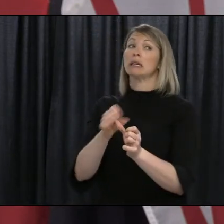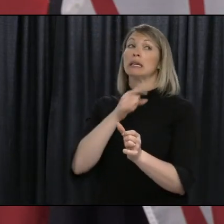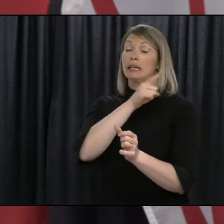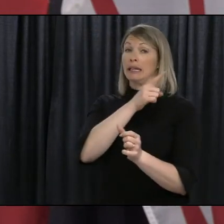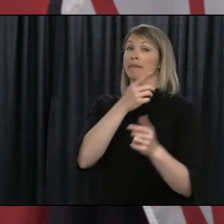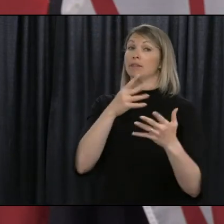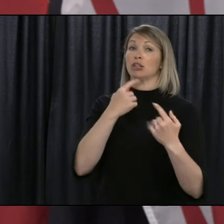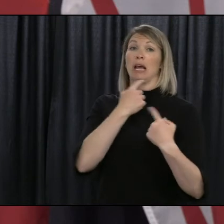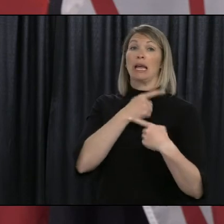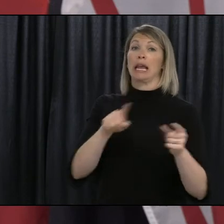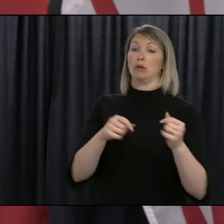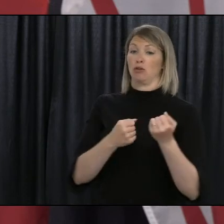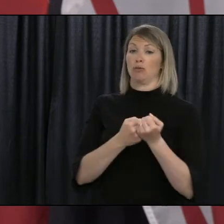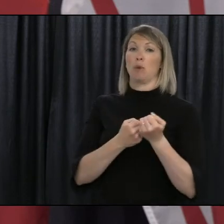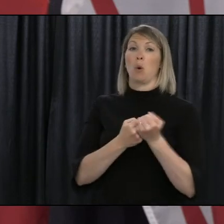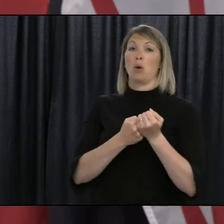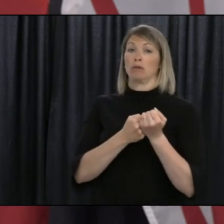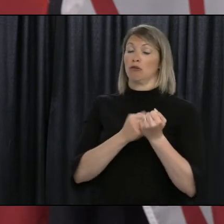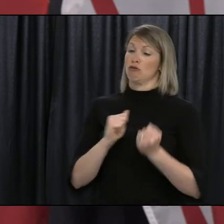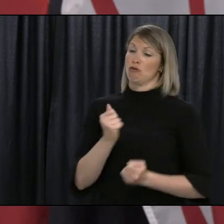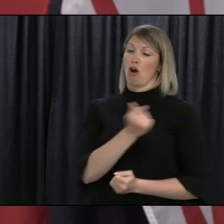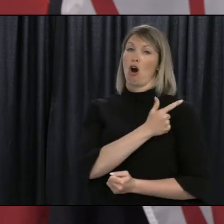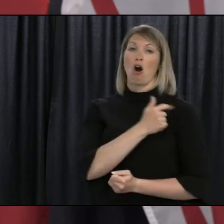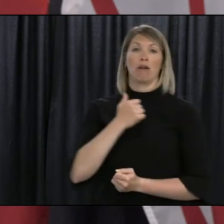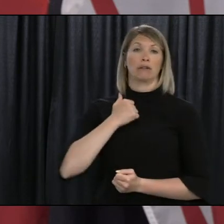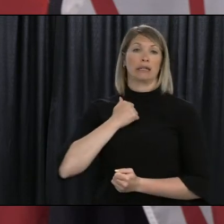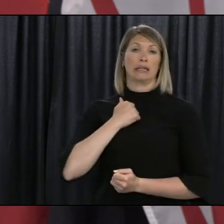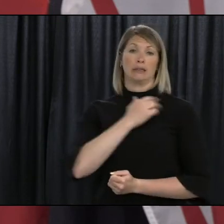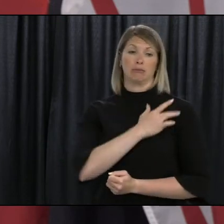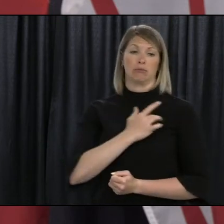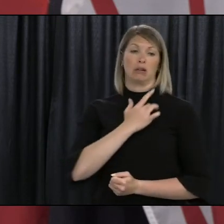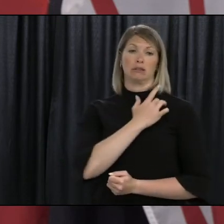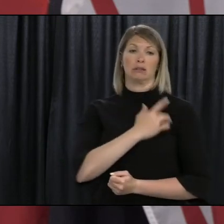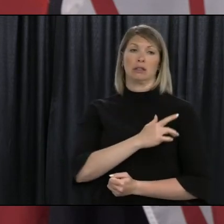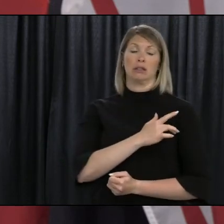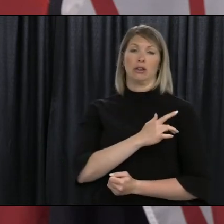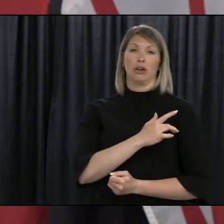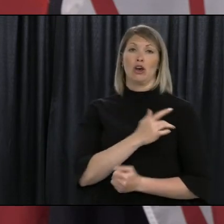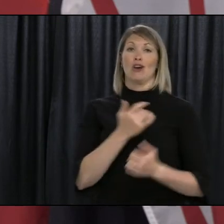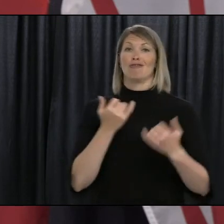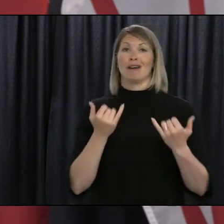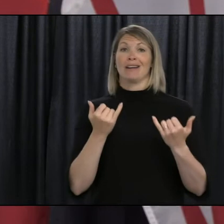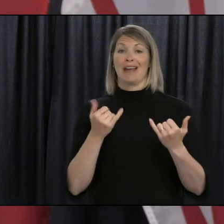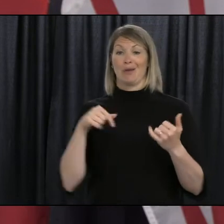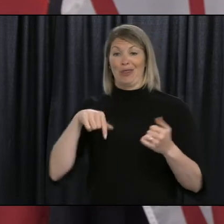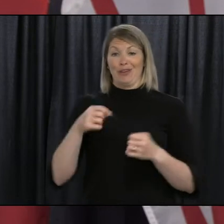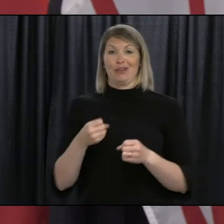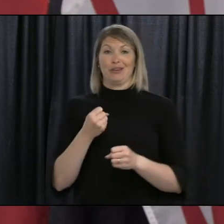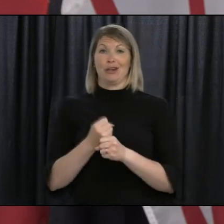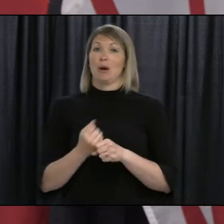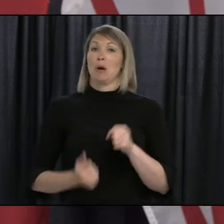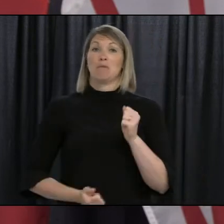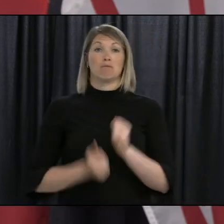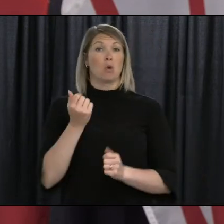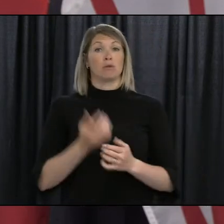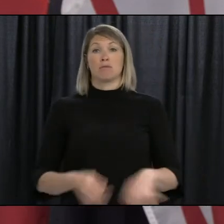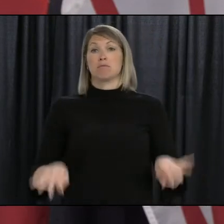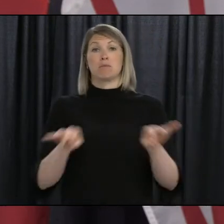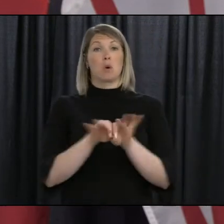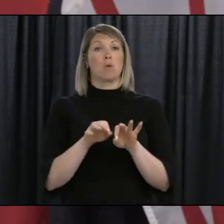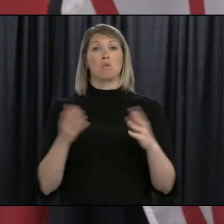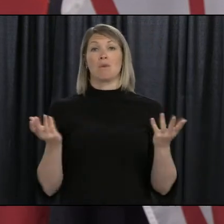provinces. This year, more than ever, it's important to find out what's in the federal budget as we put